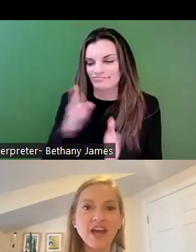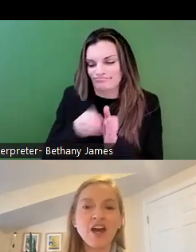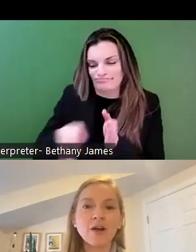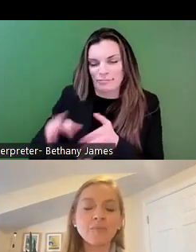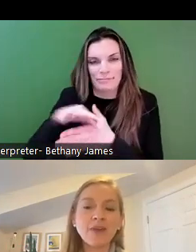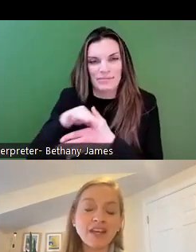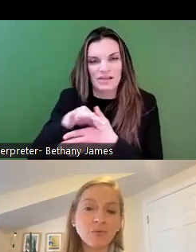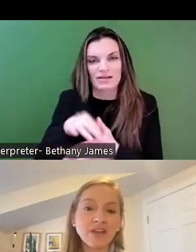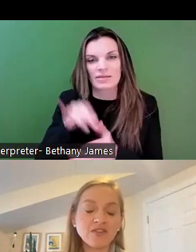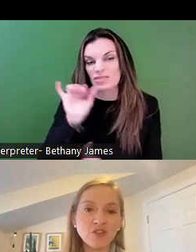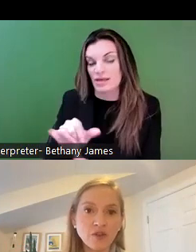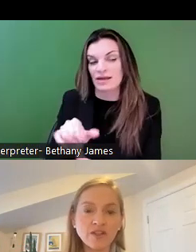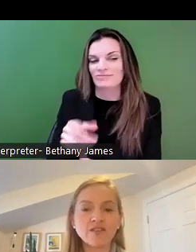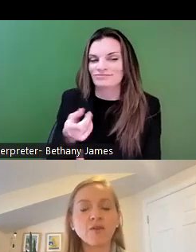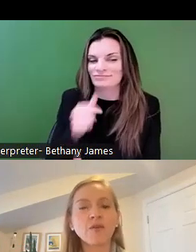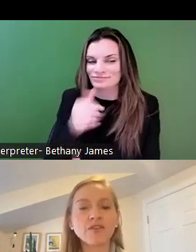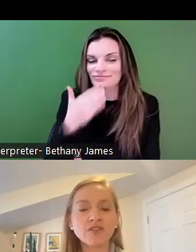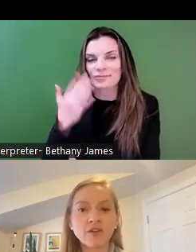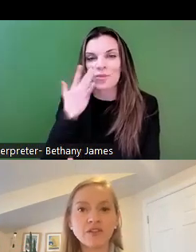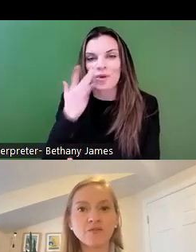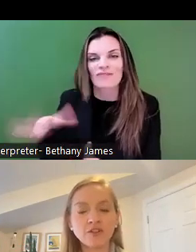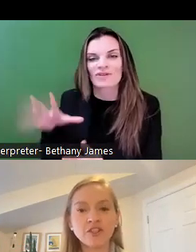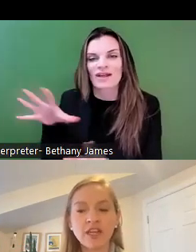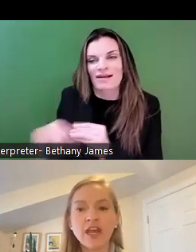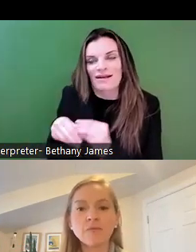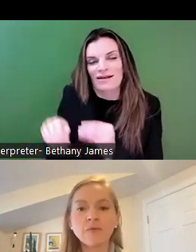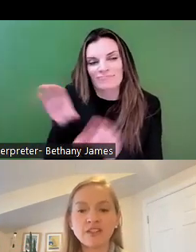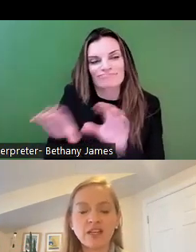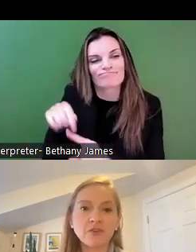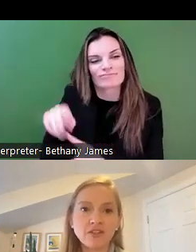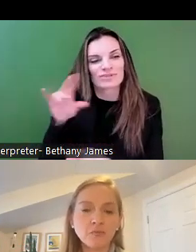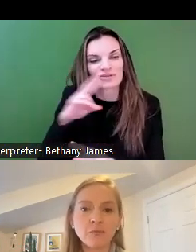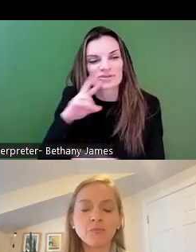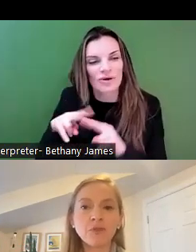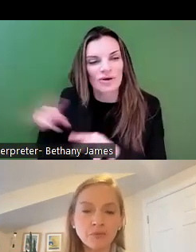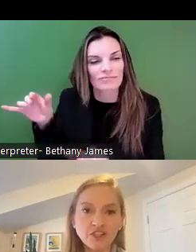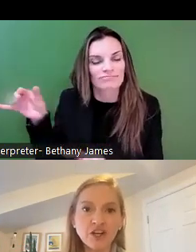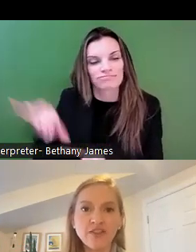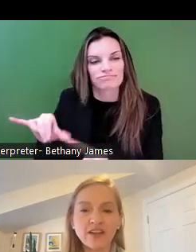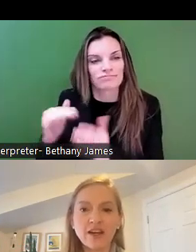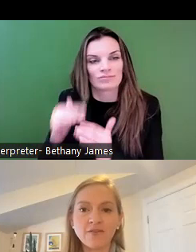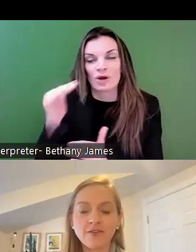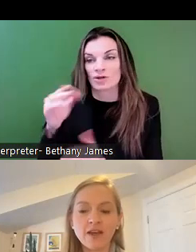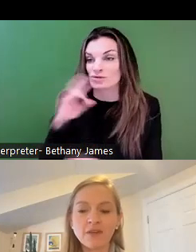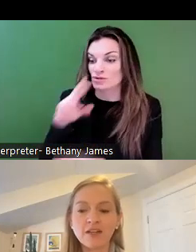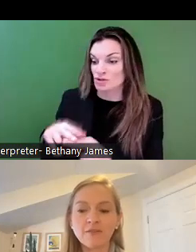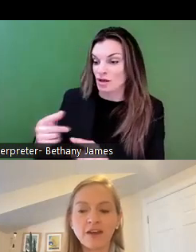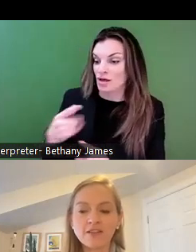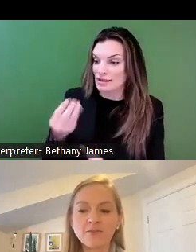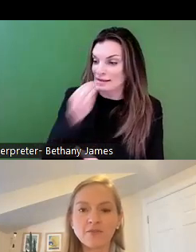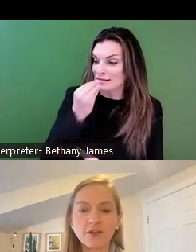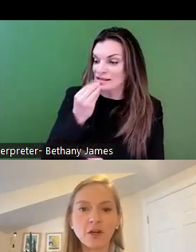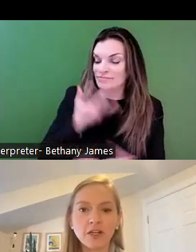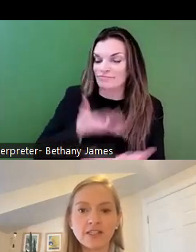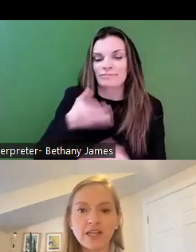meats are made with salt. And so the salt, unfortunately, can raise our blood pressure, and that can have negative